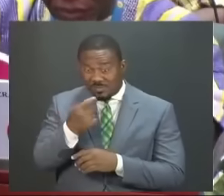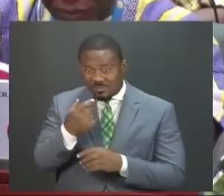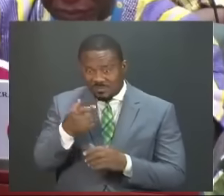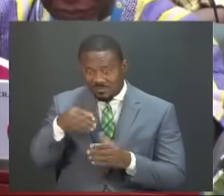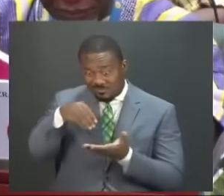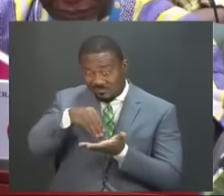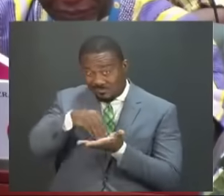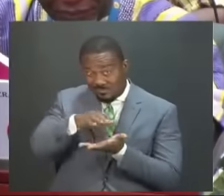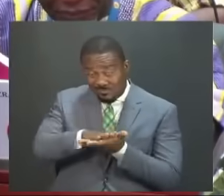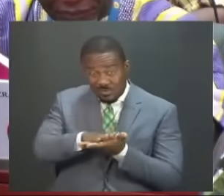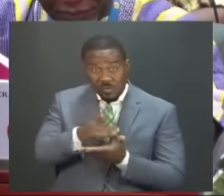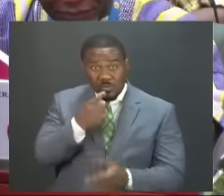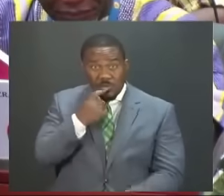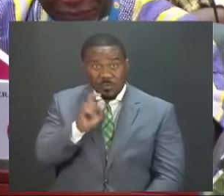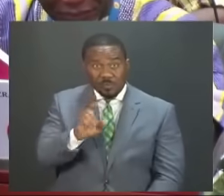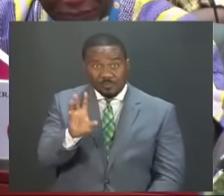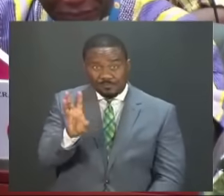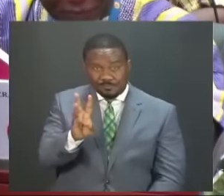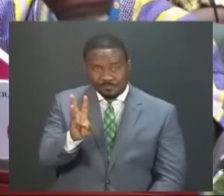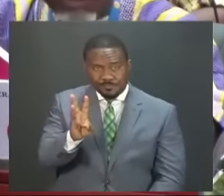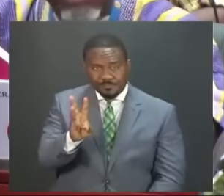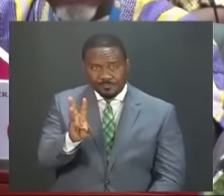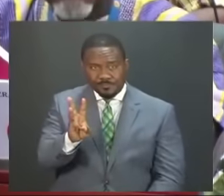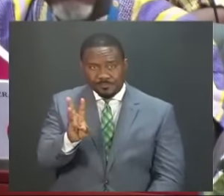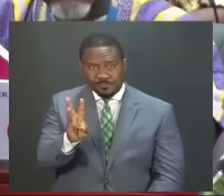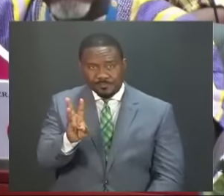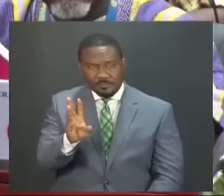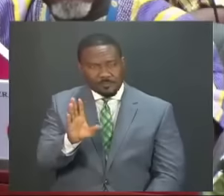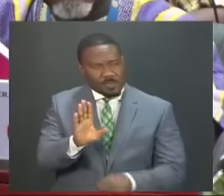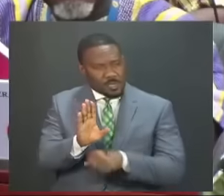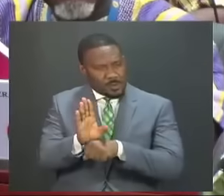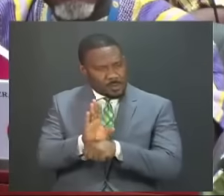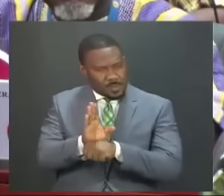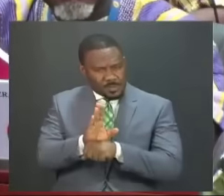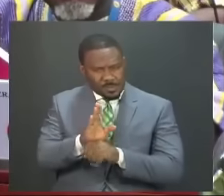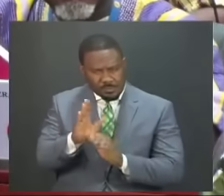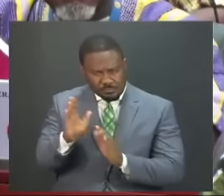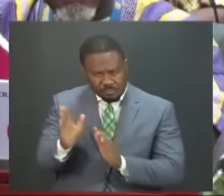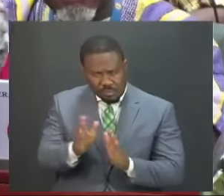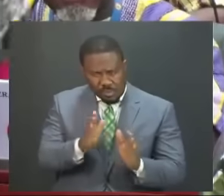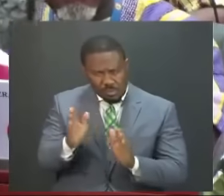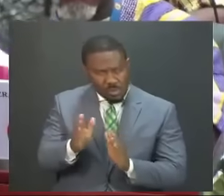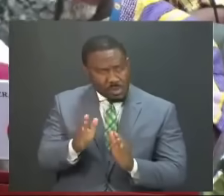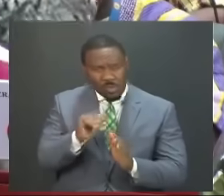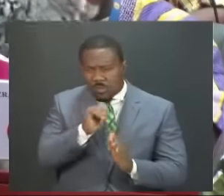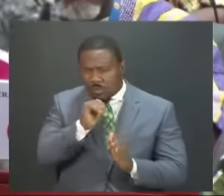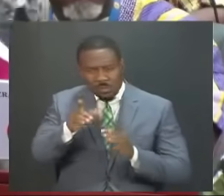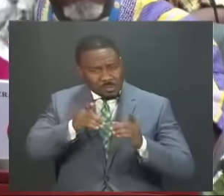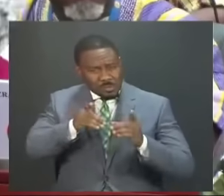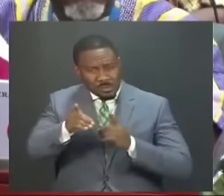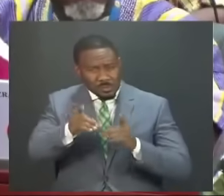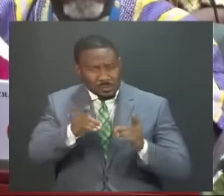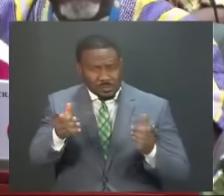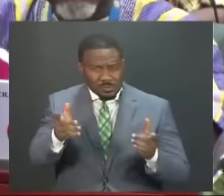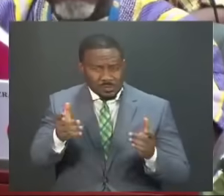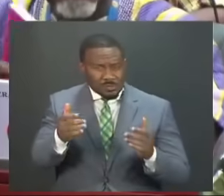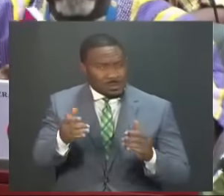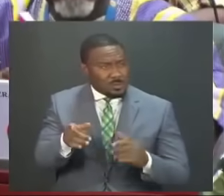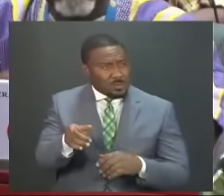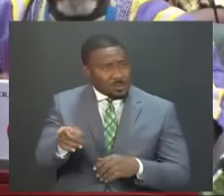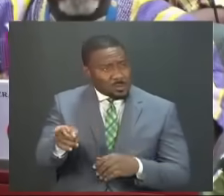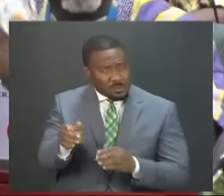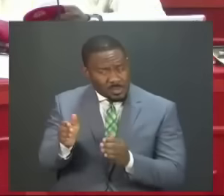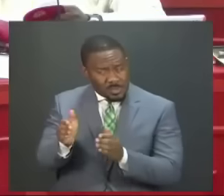orders. Business statement is not defined. So the position by the minority leader